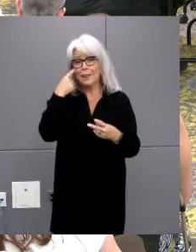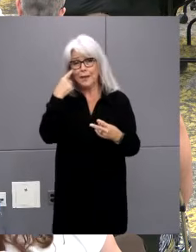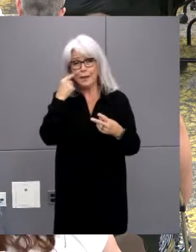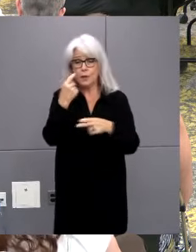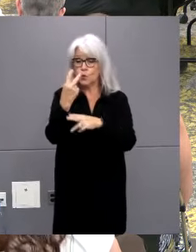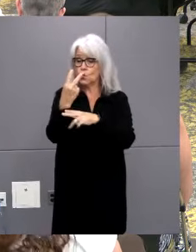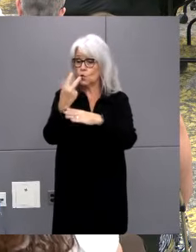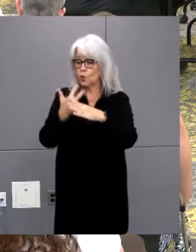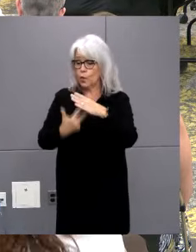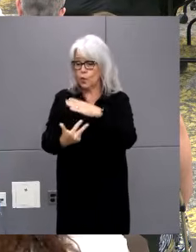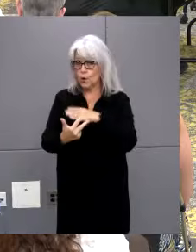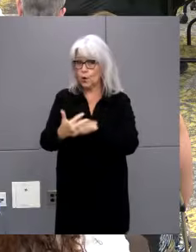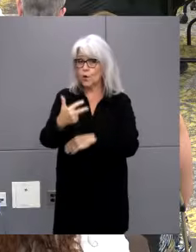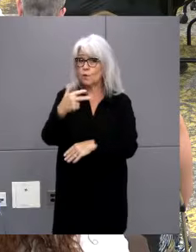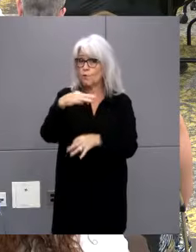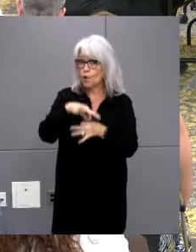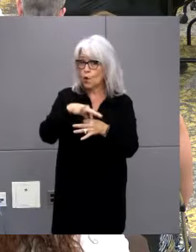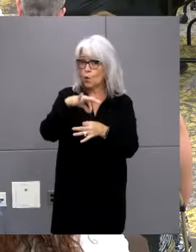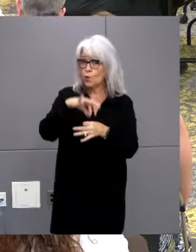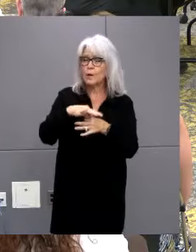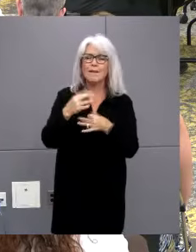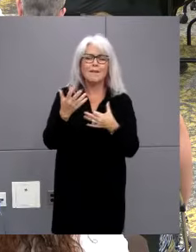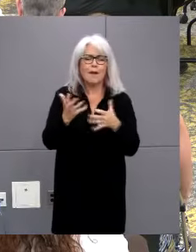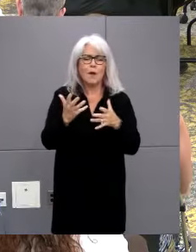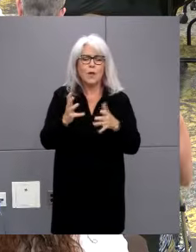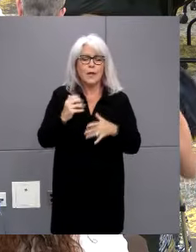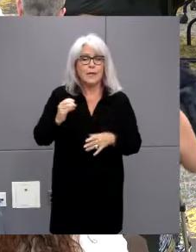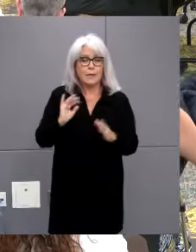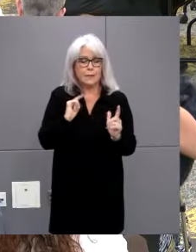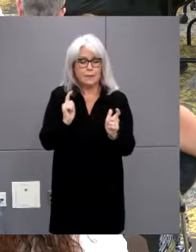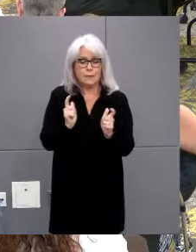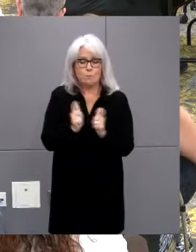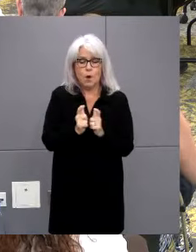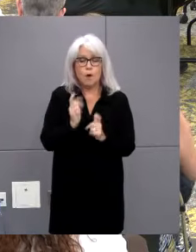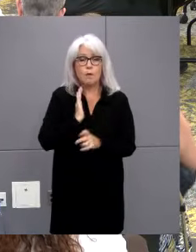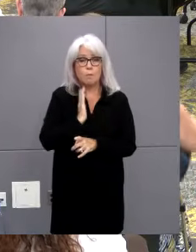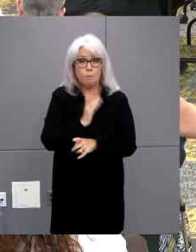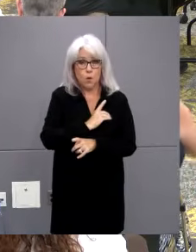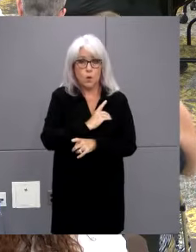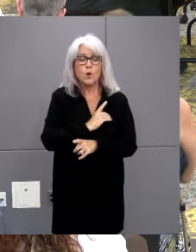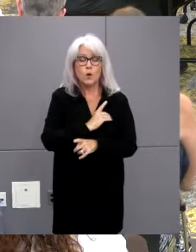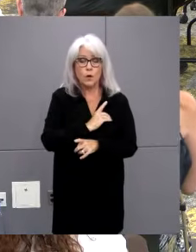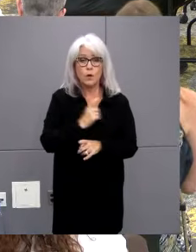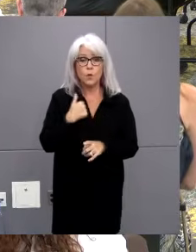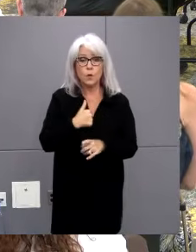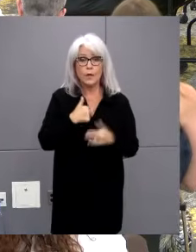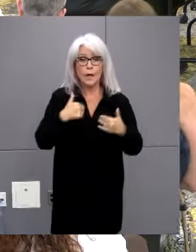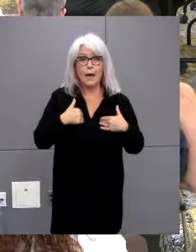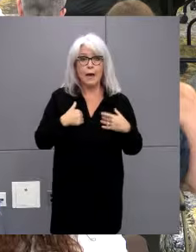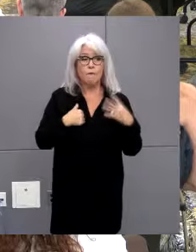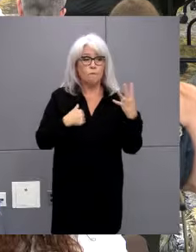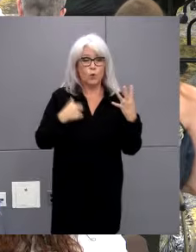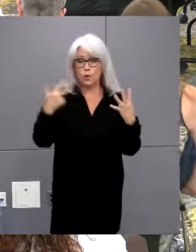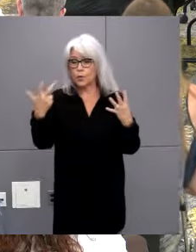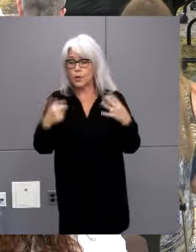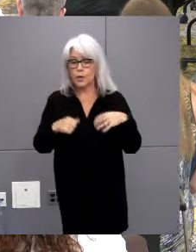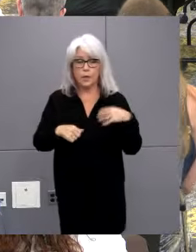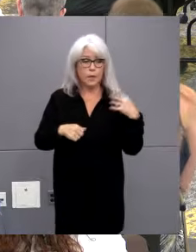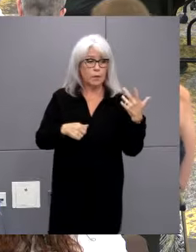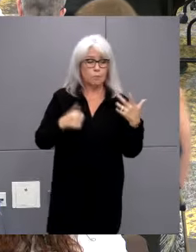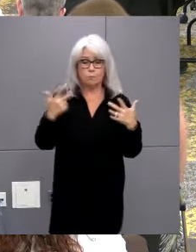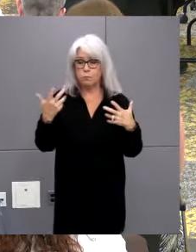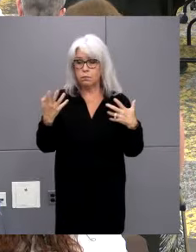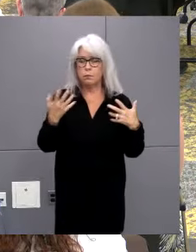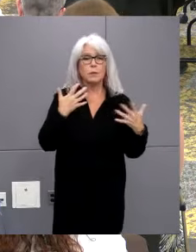vote, we're already a small board. We've already had 4-3, 3-4, like however